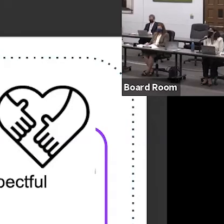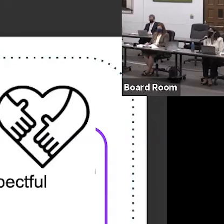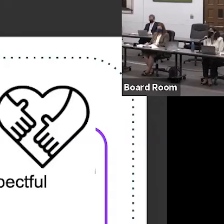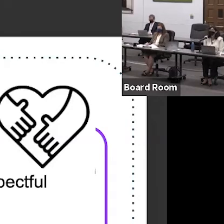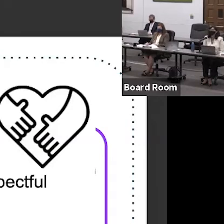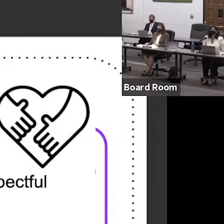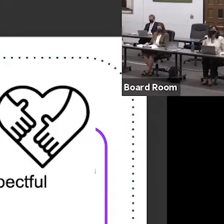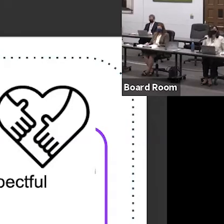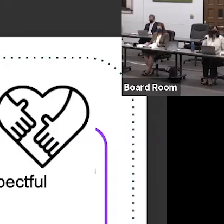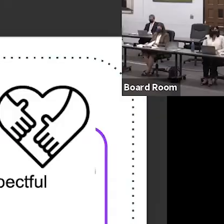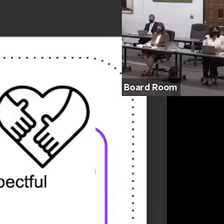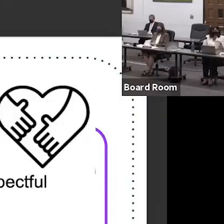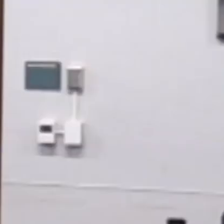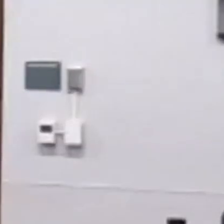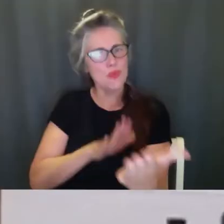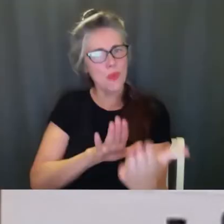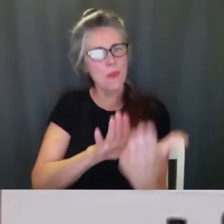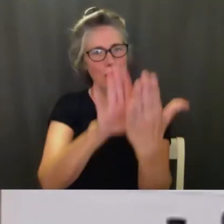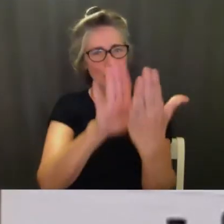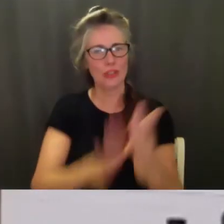approach.